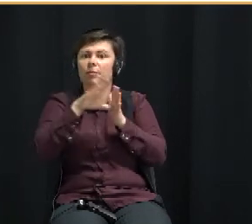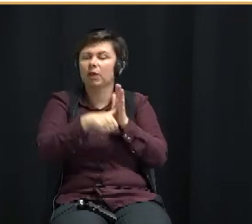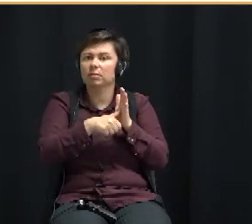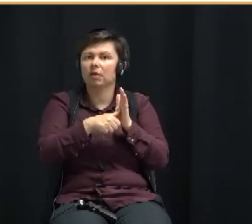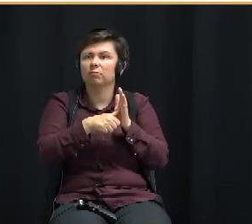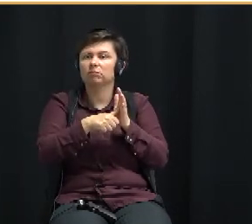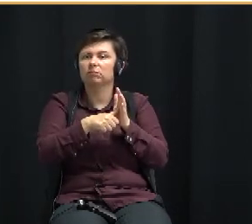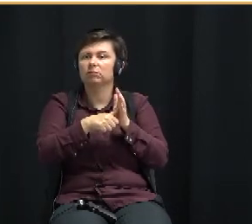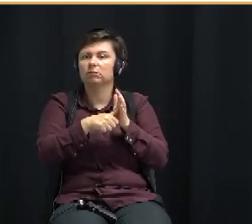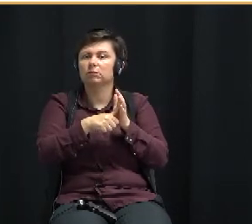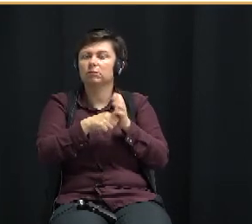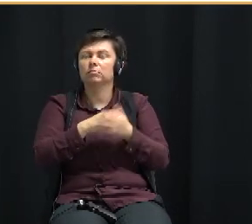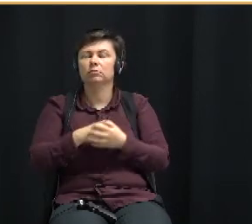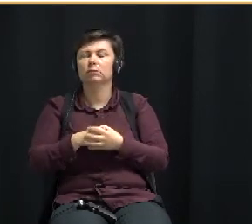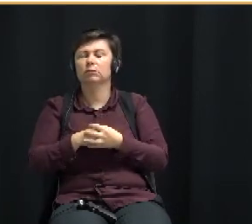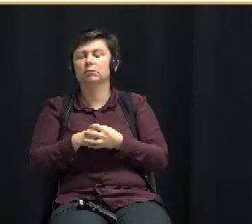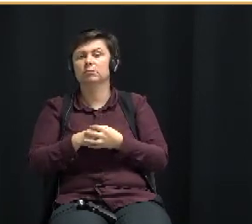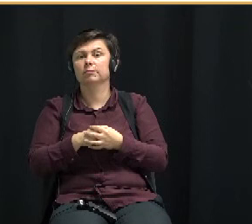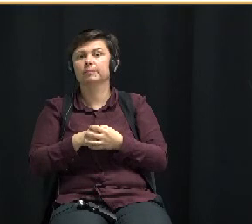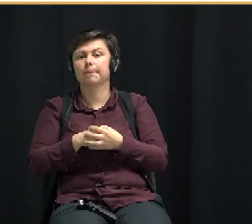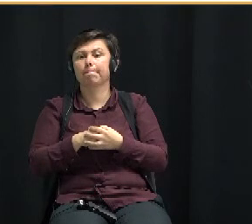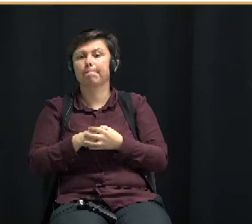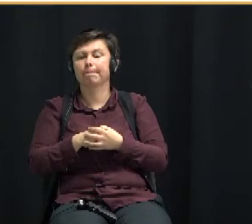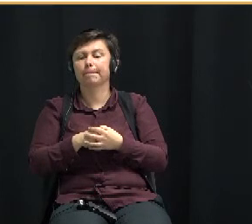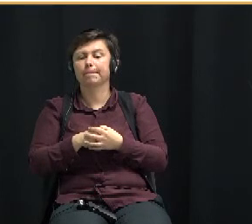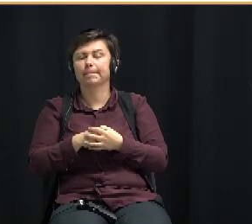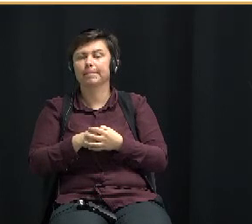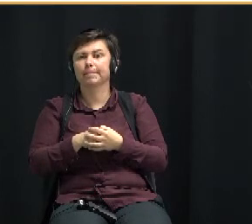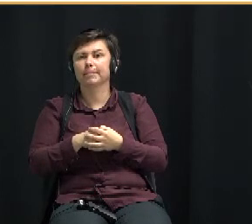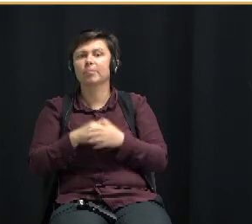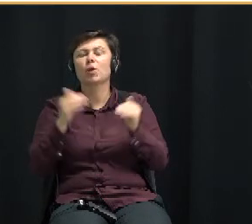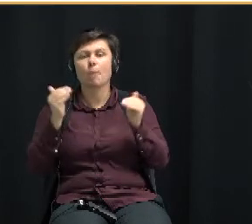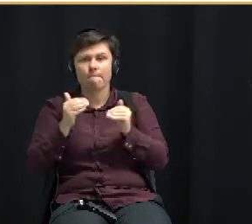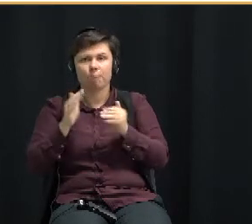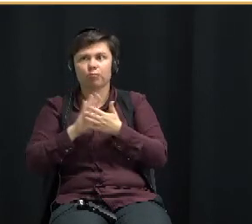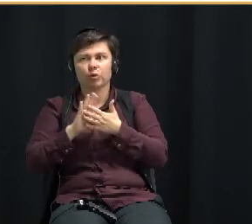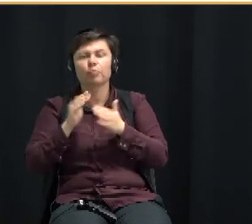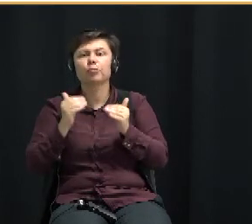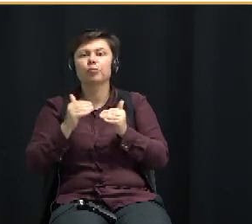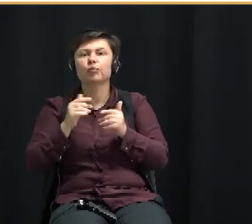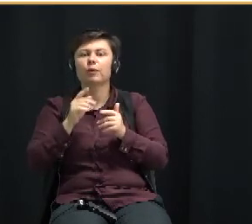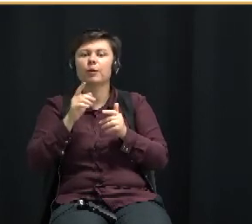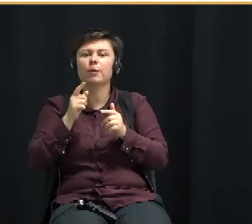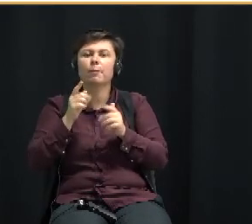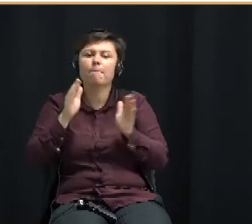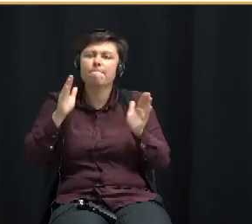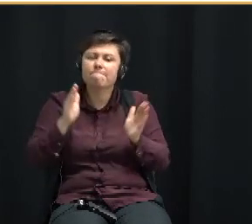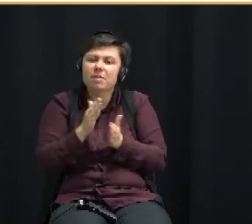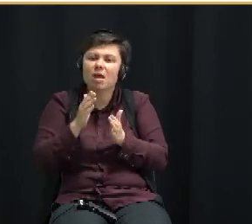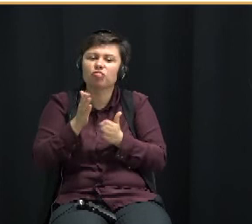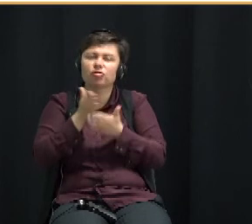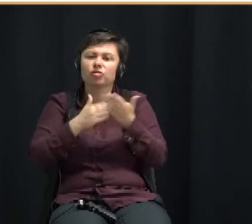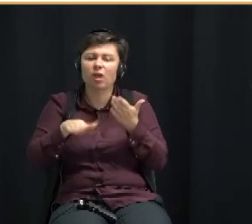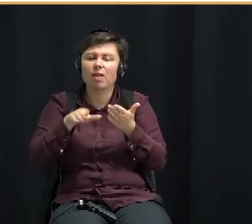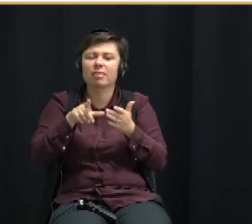small municipalities can draw effect of the larger ones. And also the